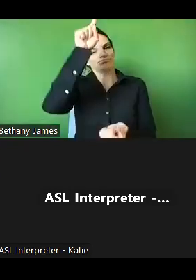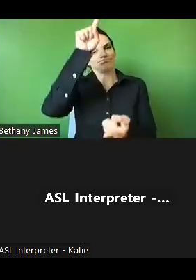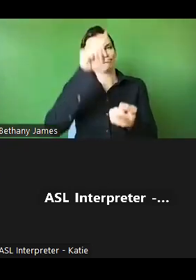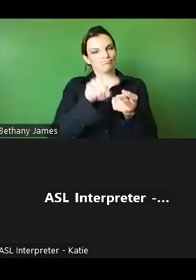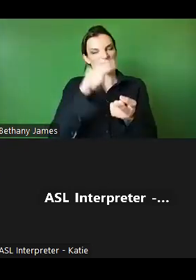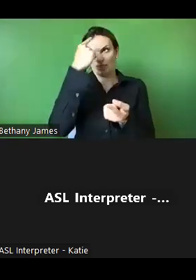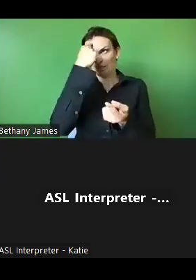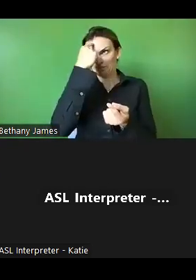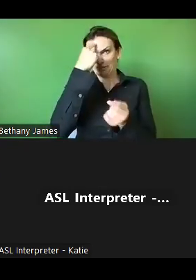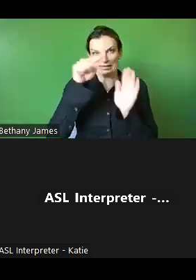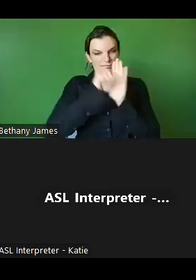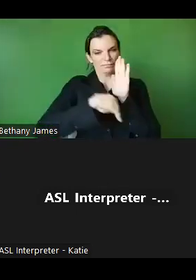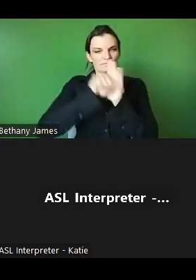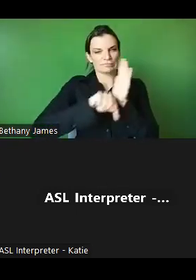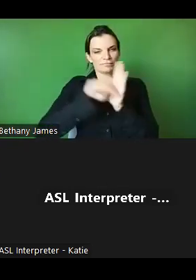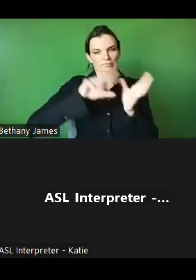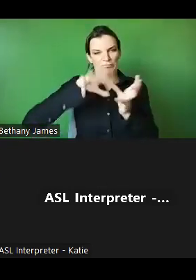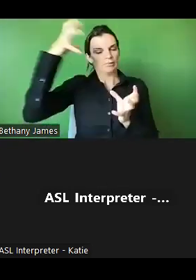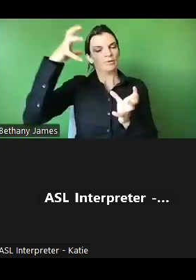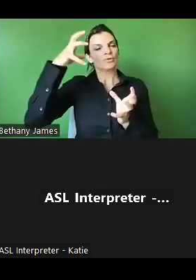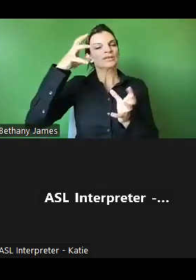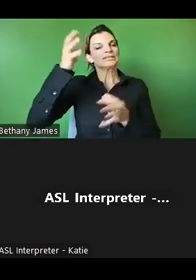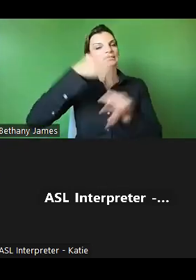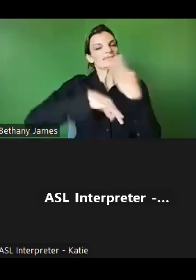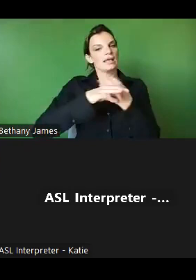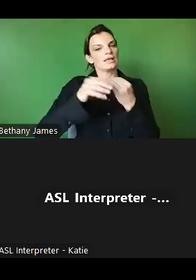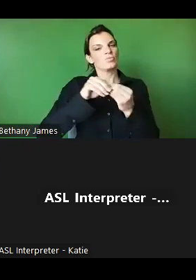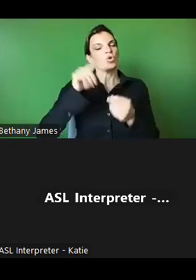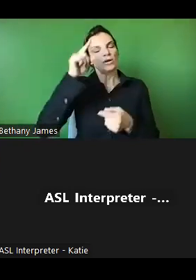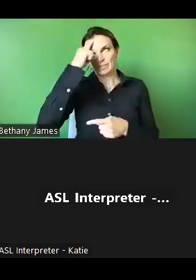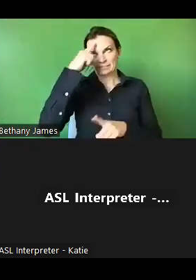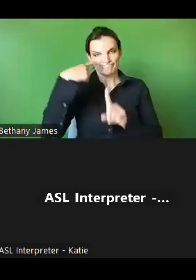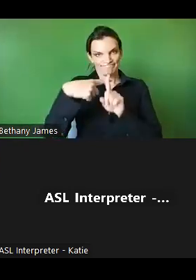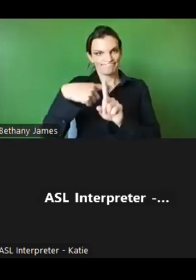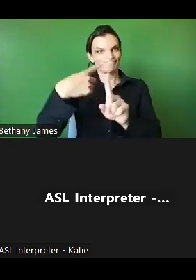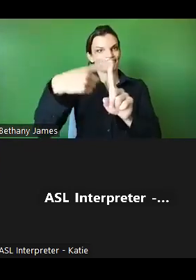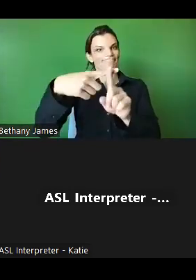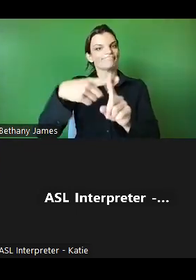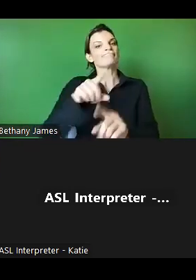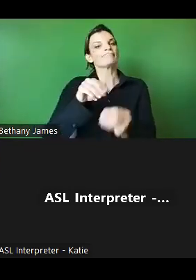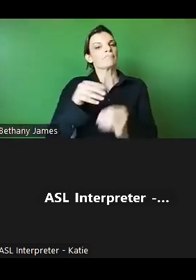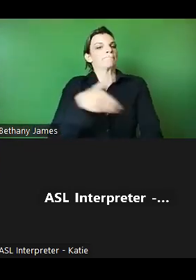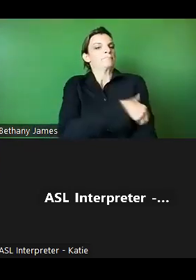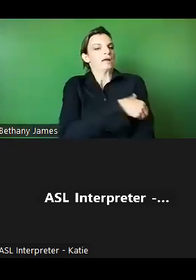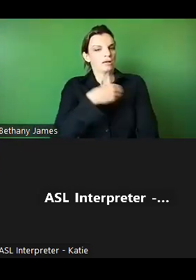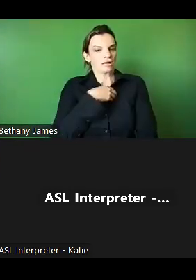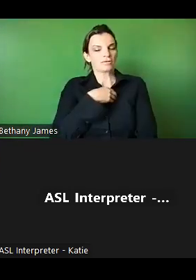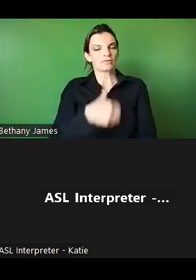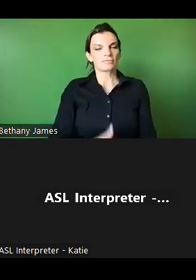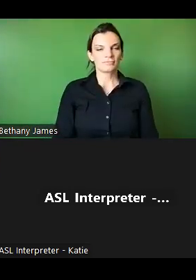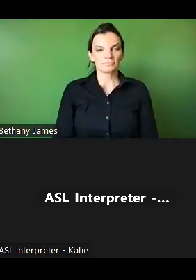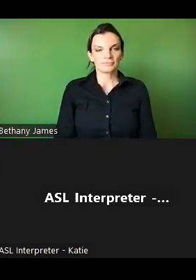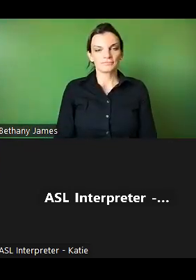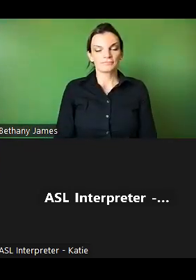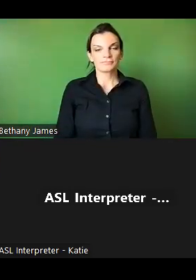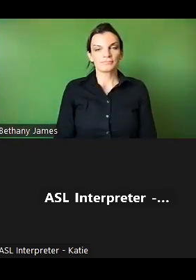more resilient approach to the world. And a couple of the authors that we looked at in preparing